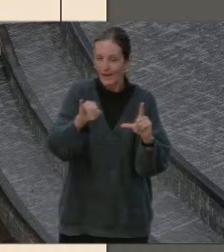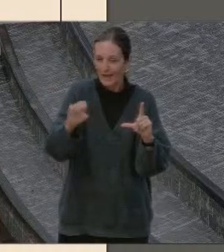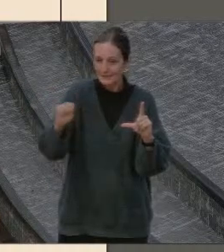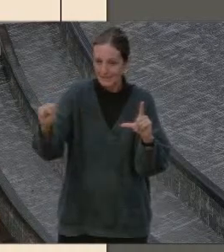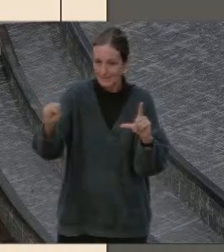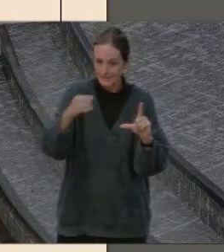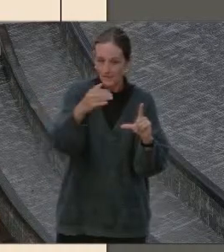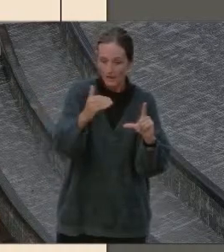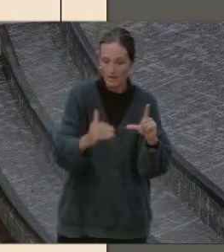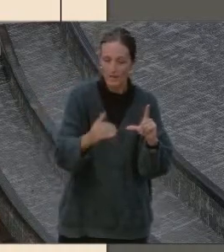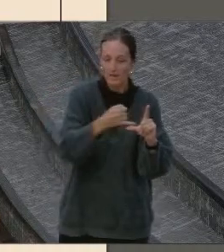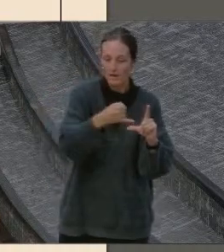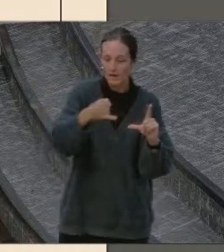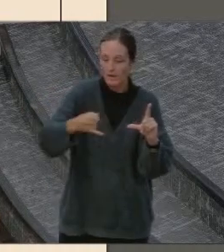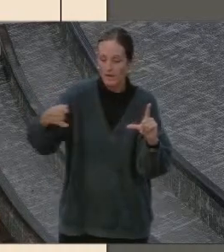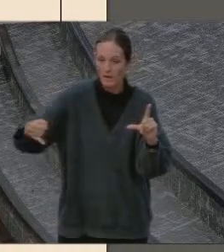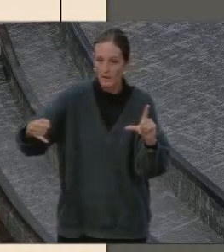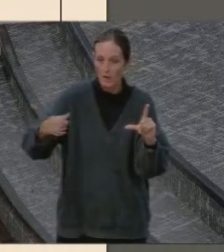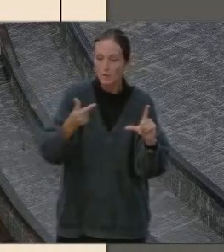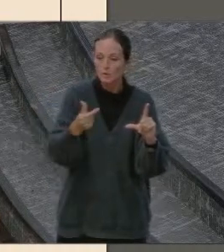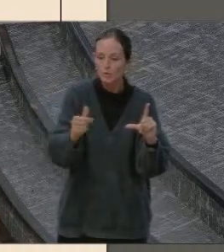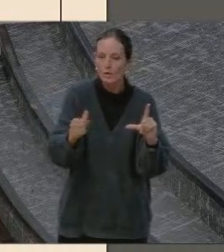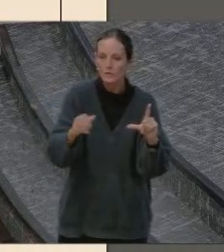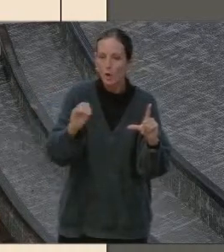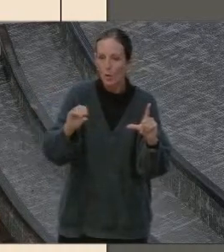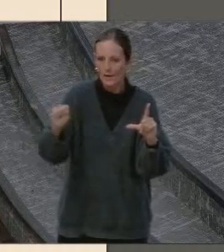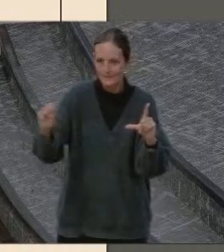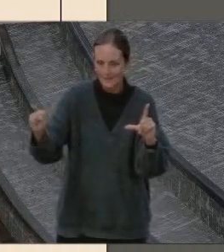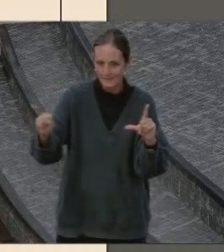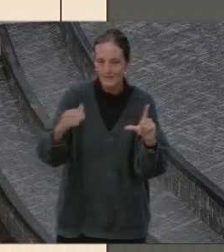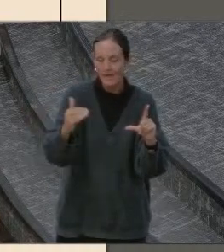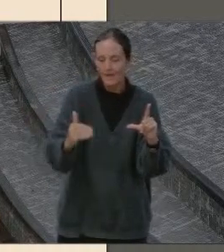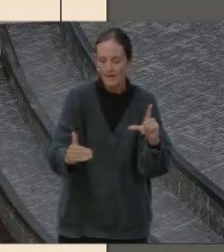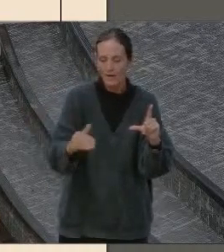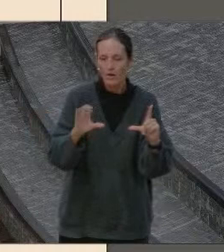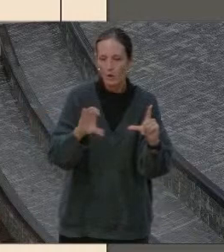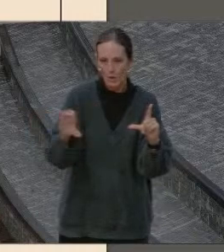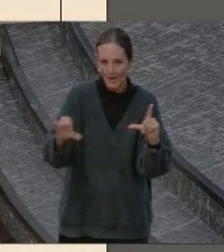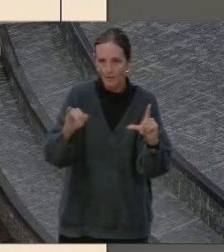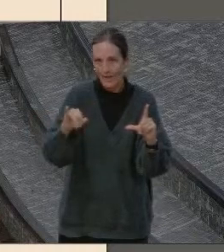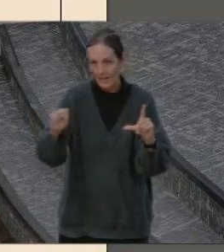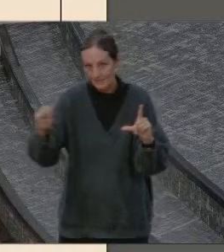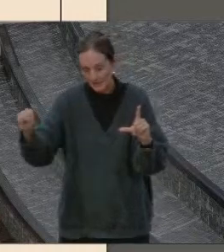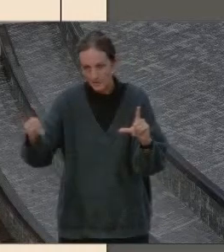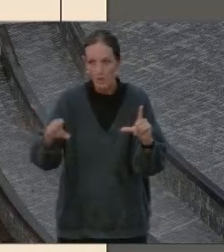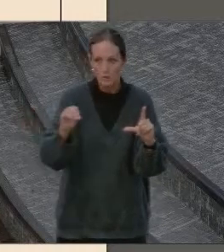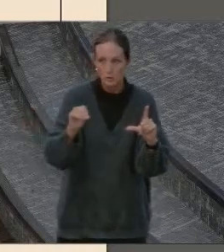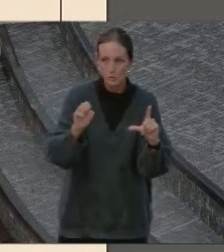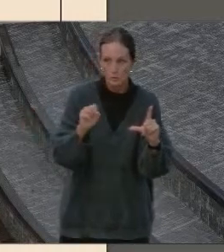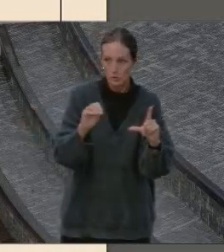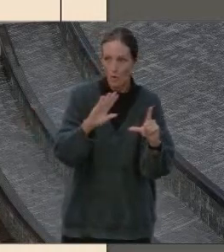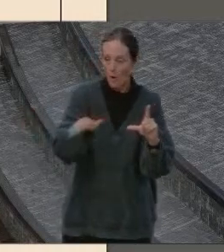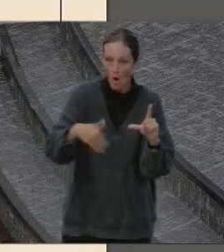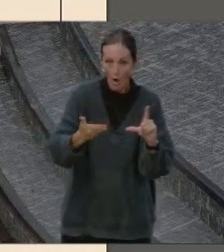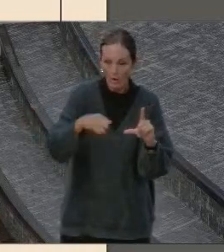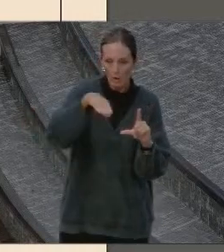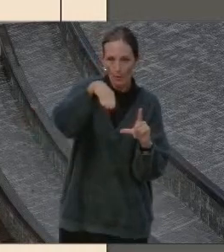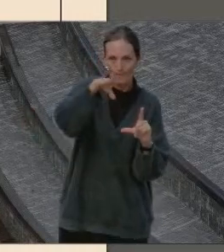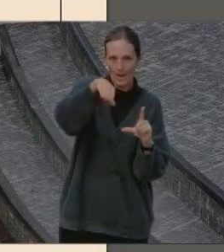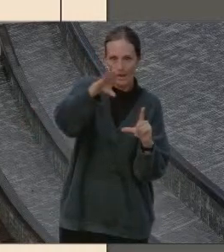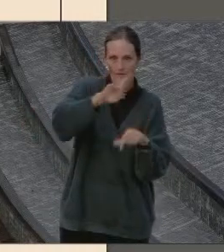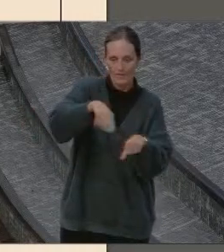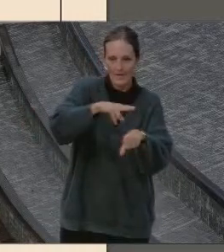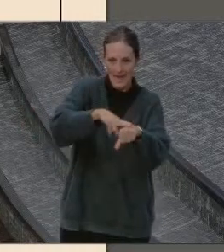ISS, followed by Georgia OSS, and then Clark County ISS. All are above the national